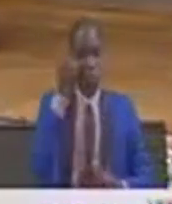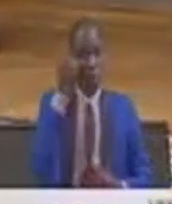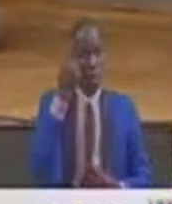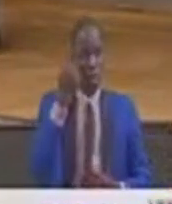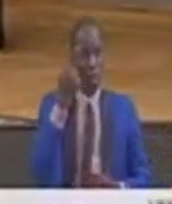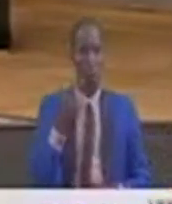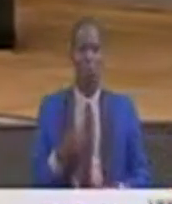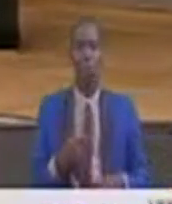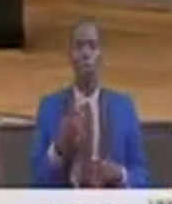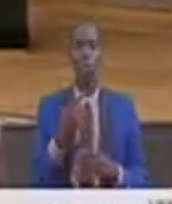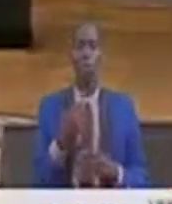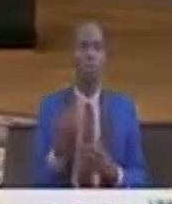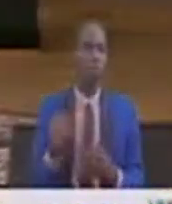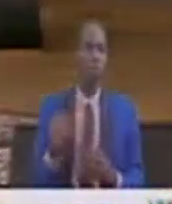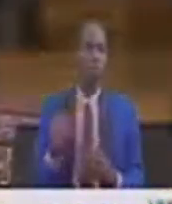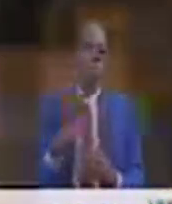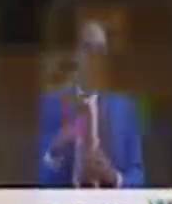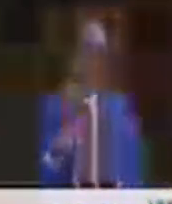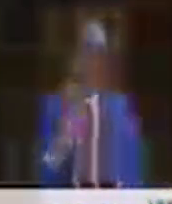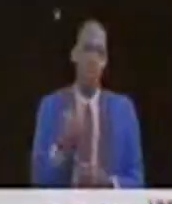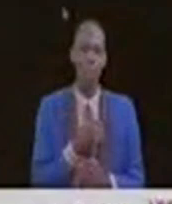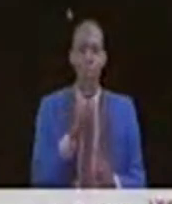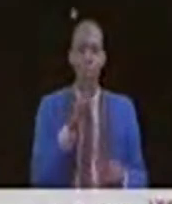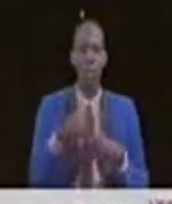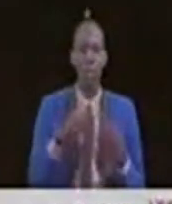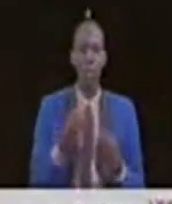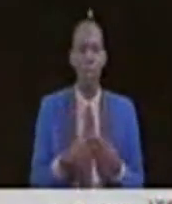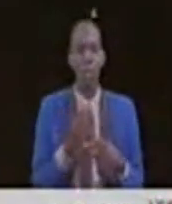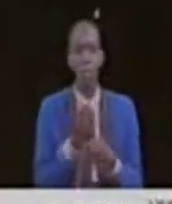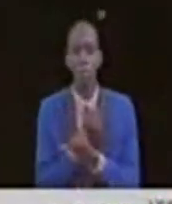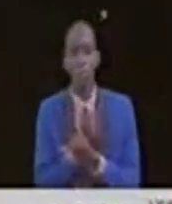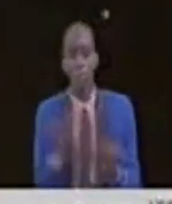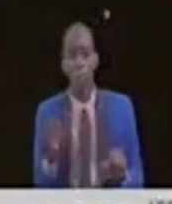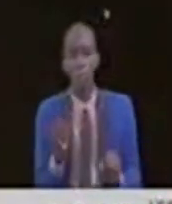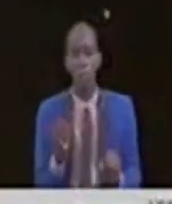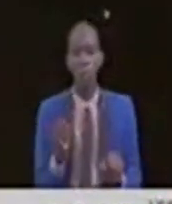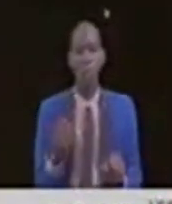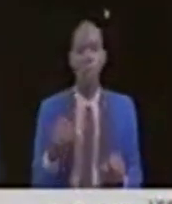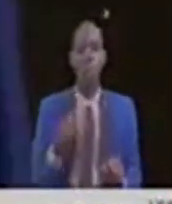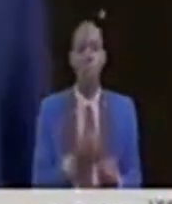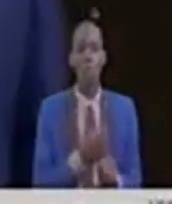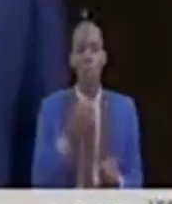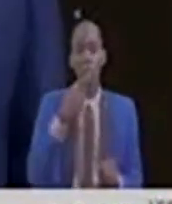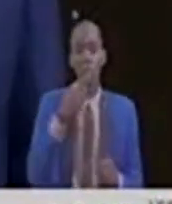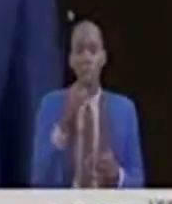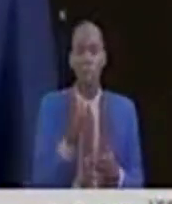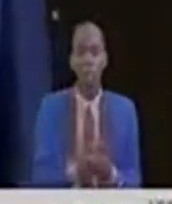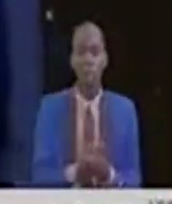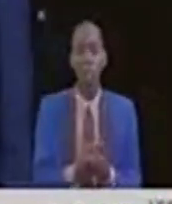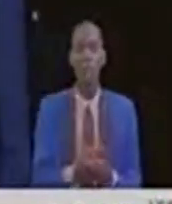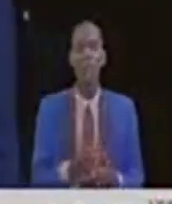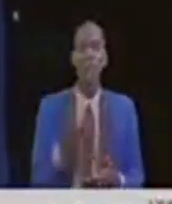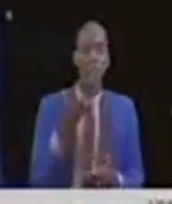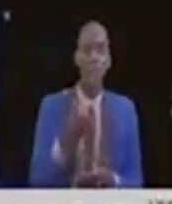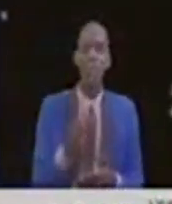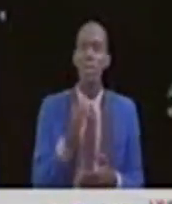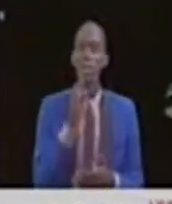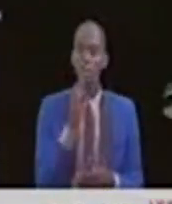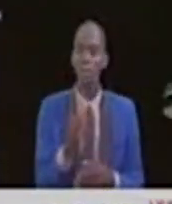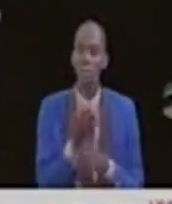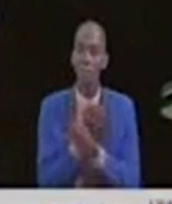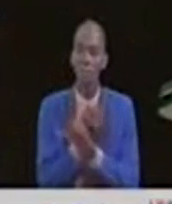spoke about salvation, about justification, we said the salvation from